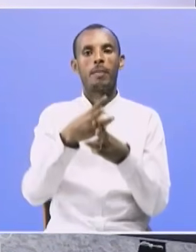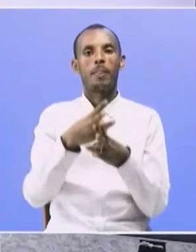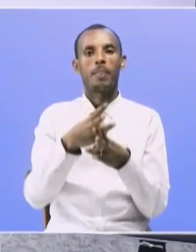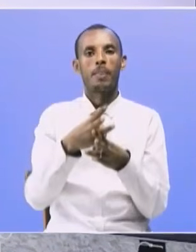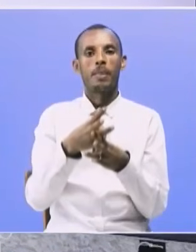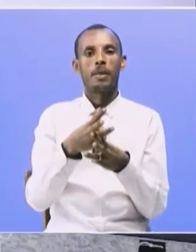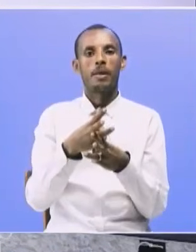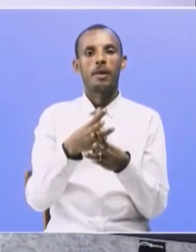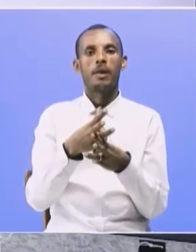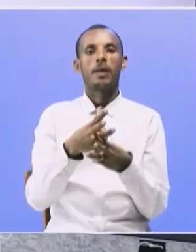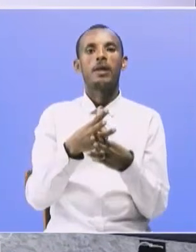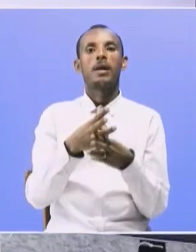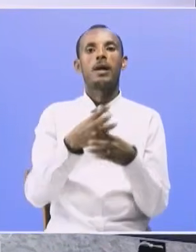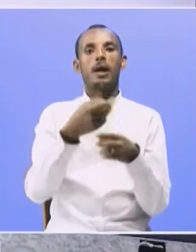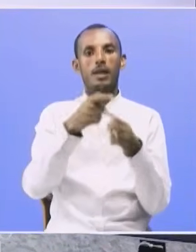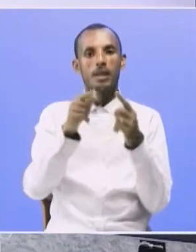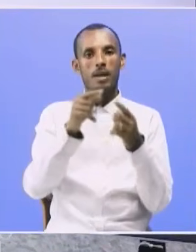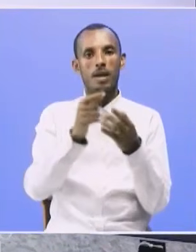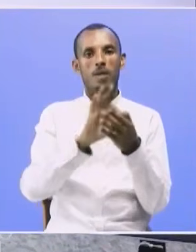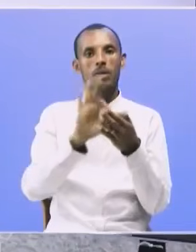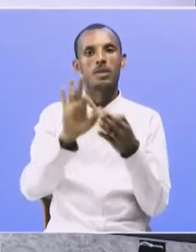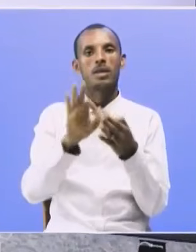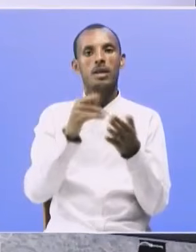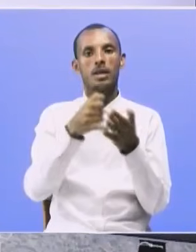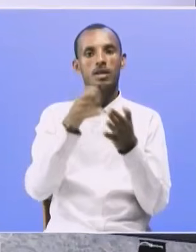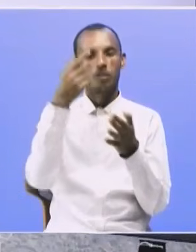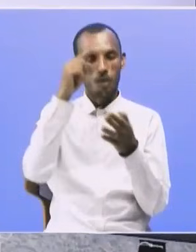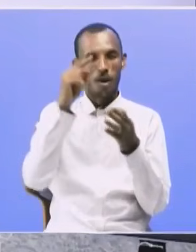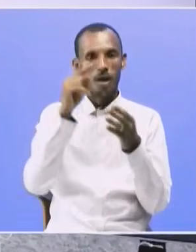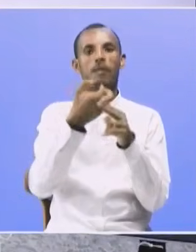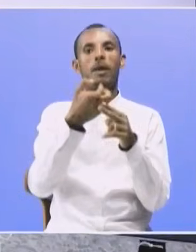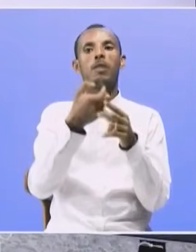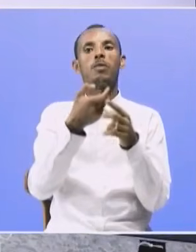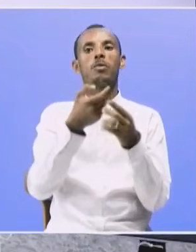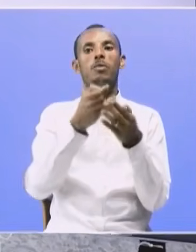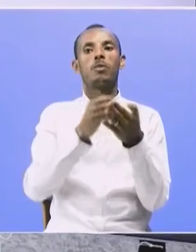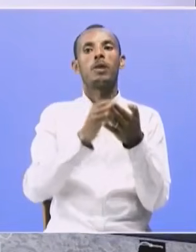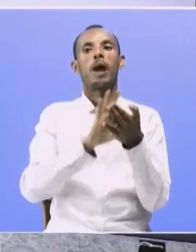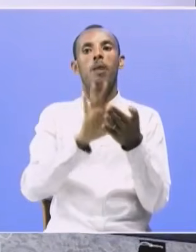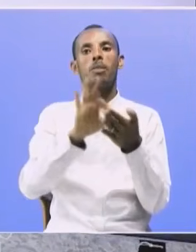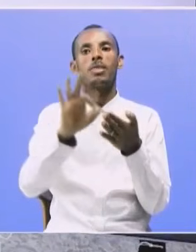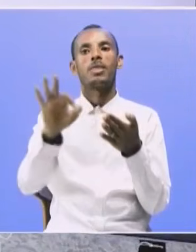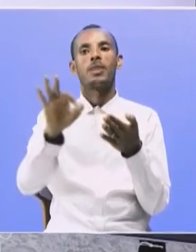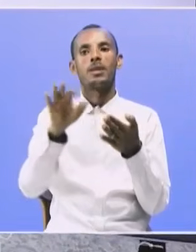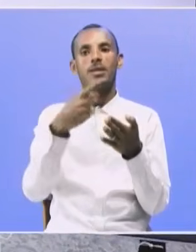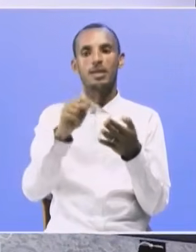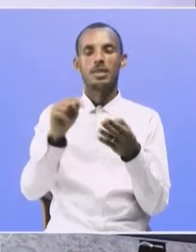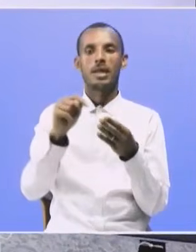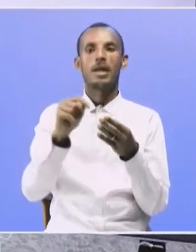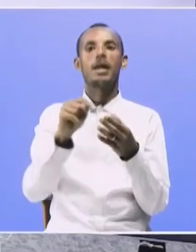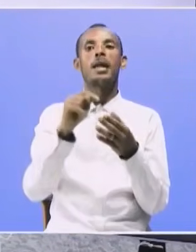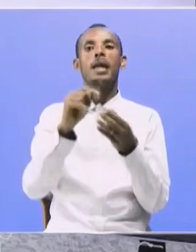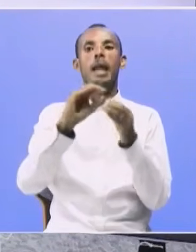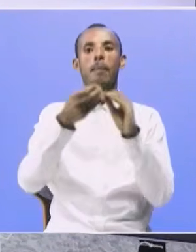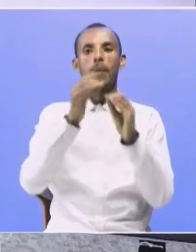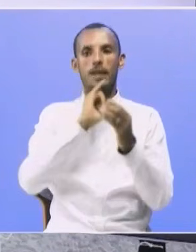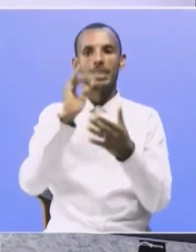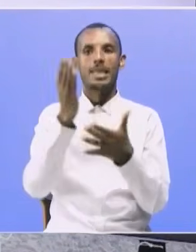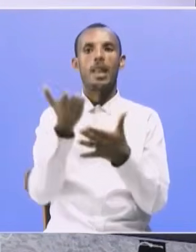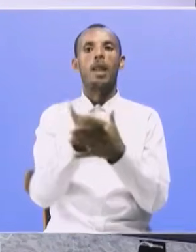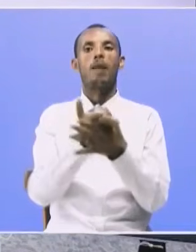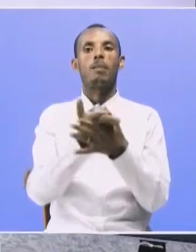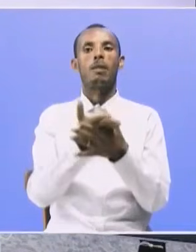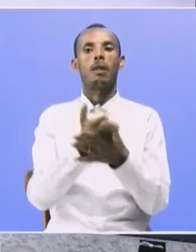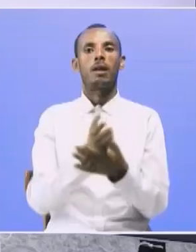but it's all difficult to count, but the number is limited. The number is